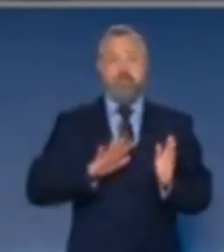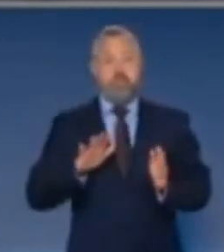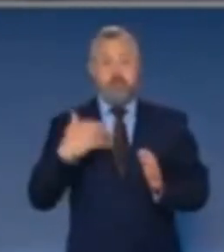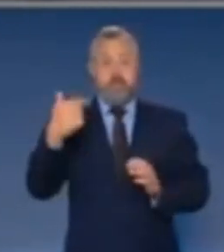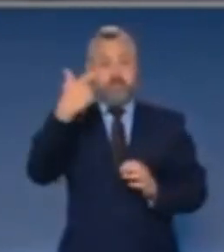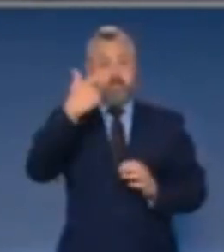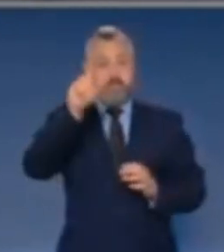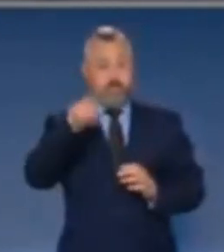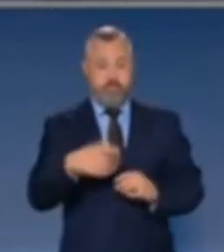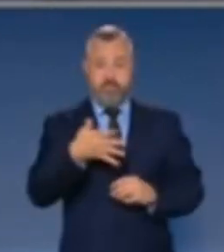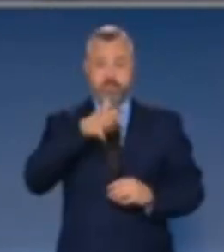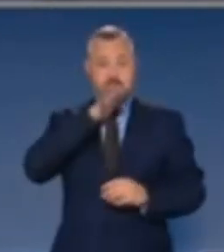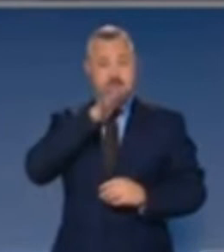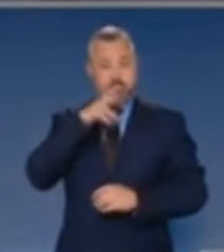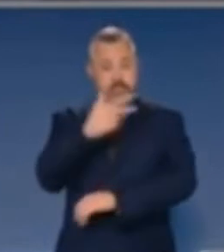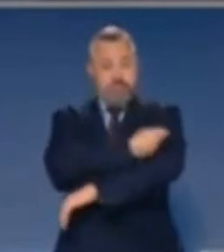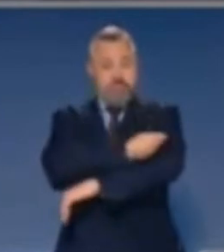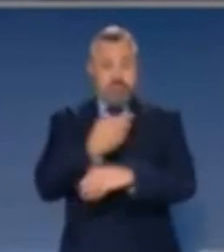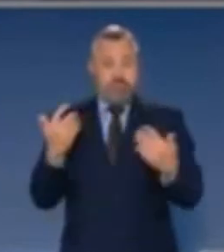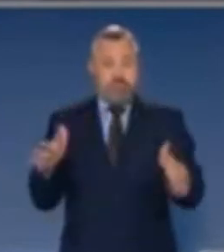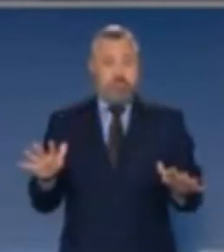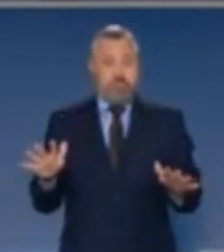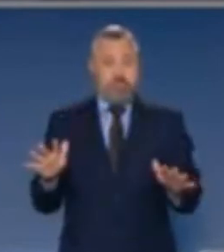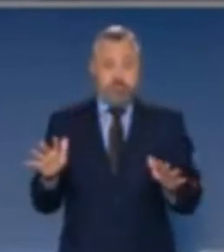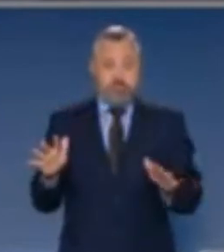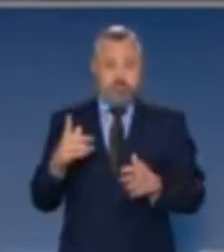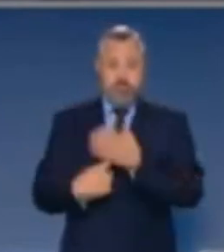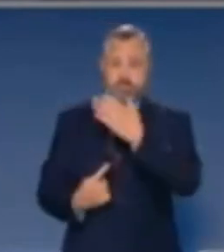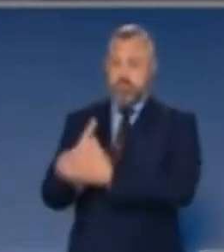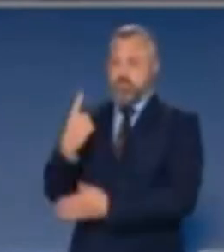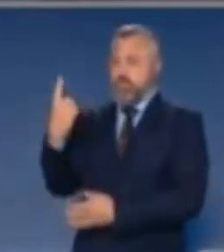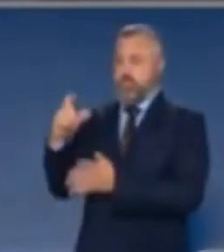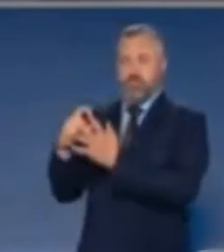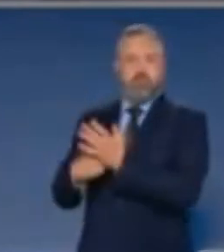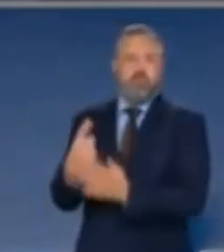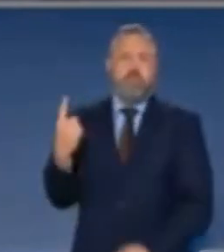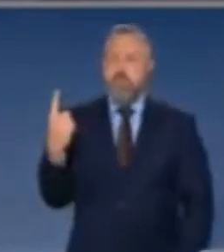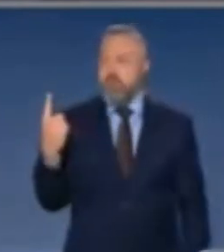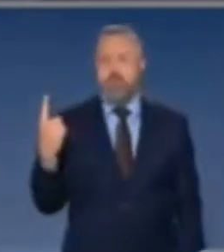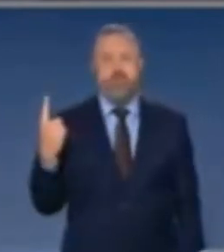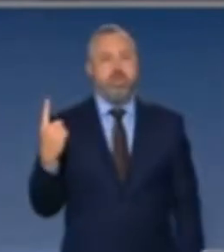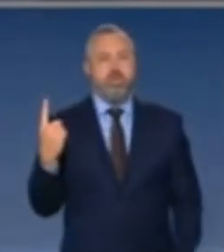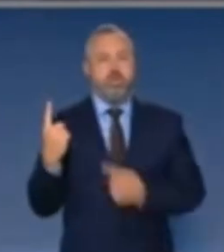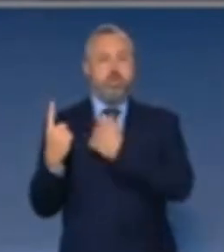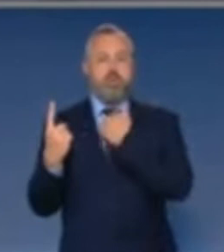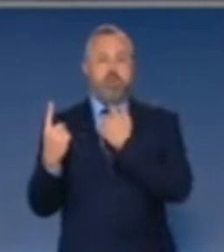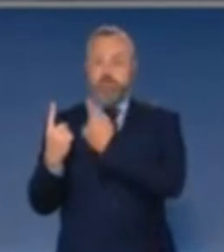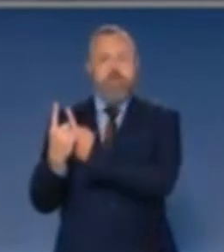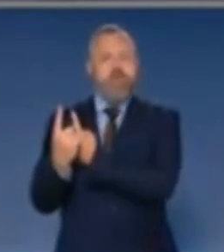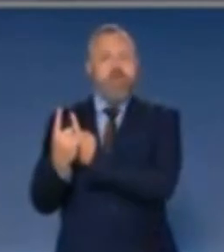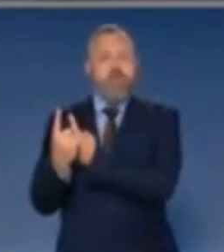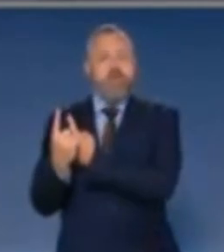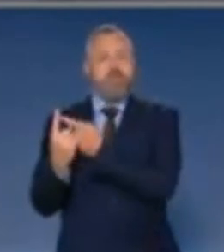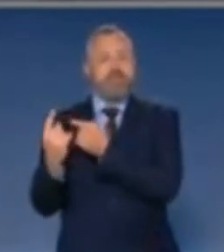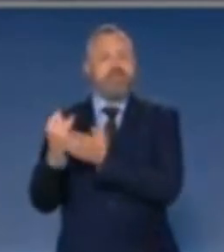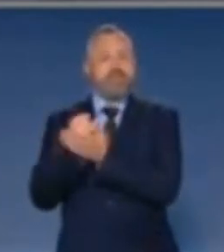vaccinations, and one individual who made a careless error and